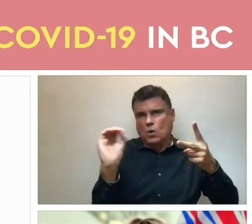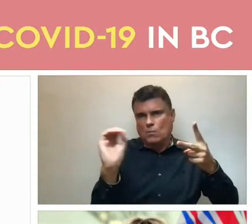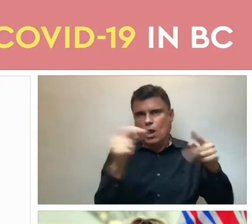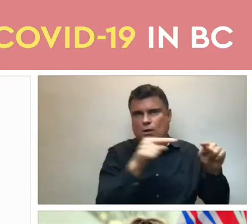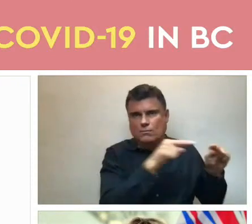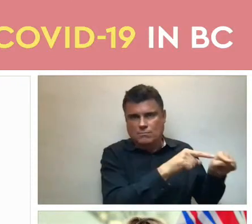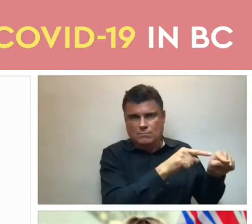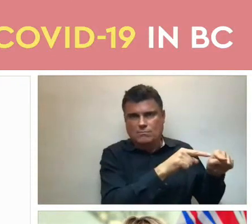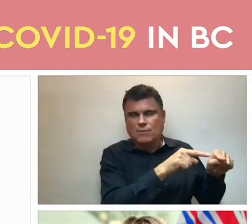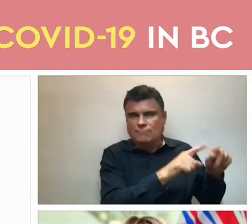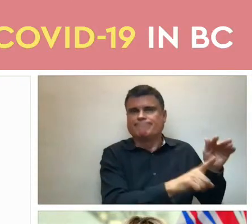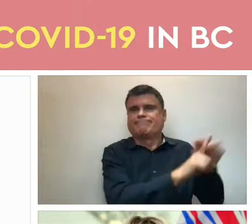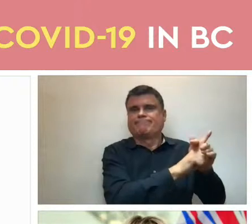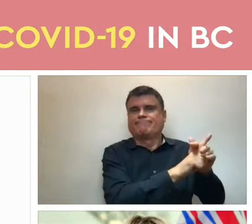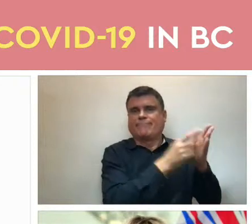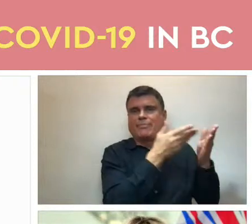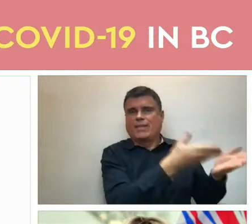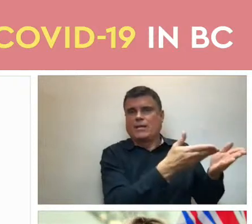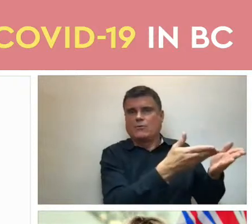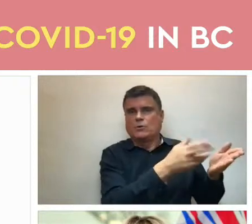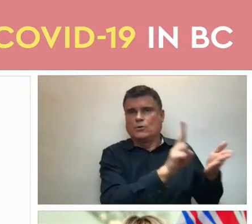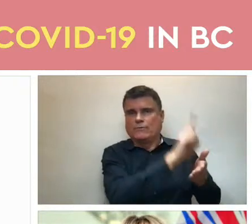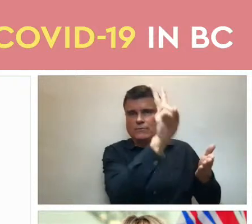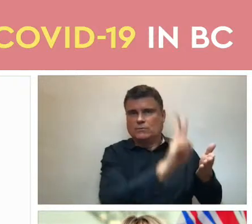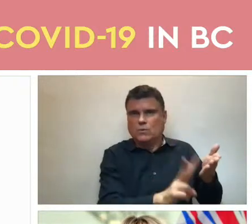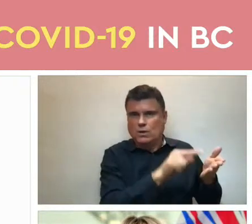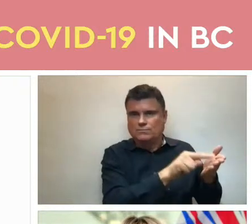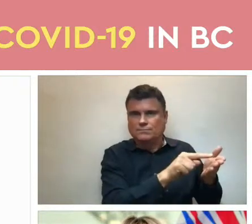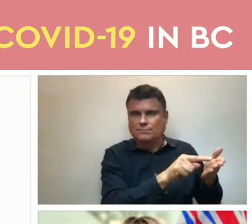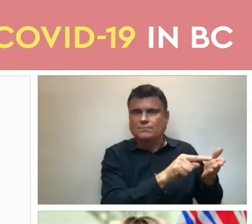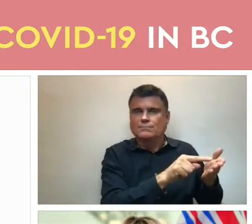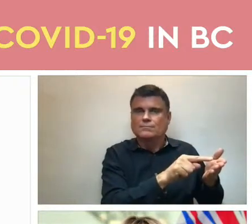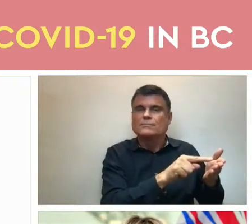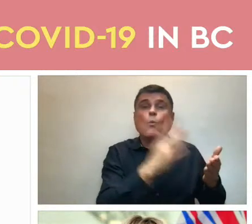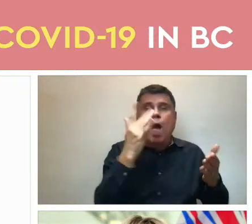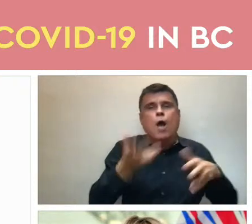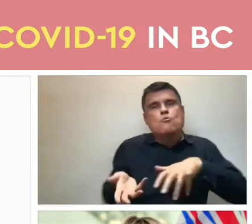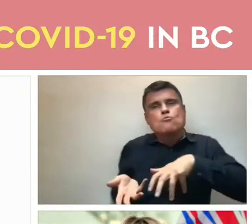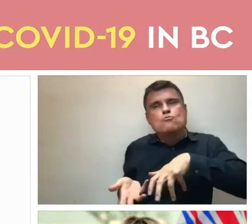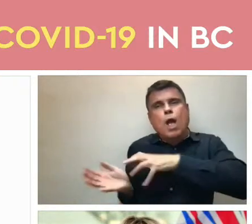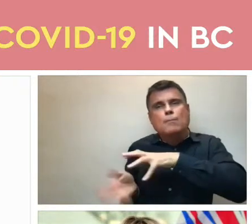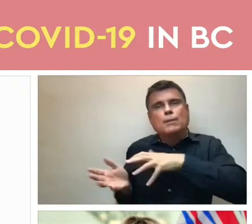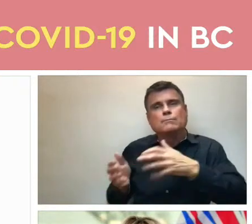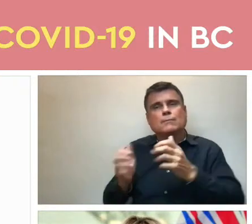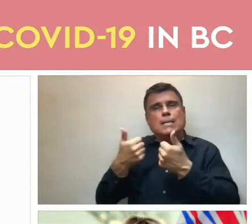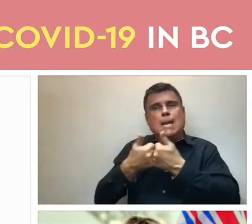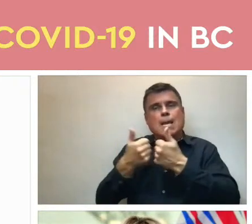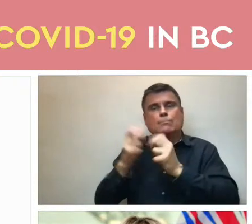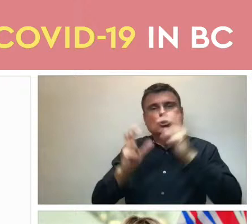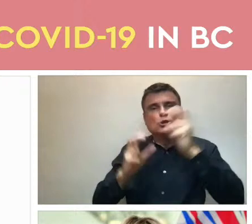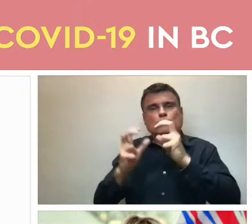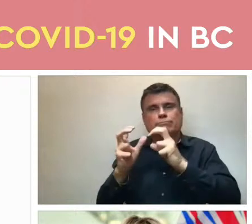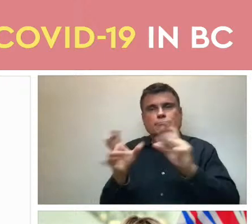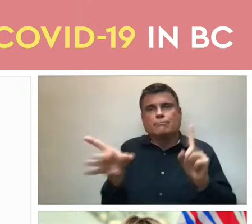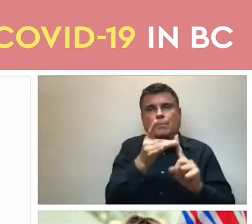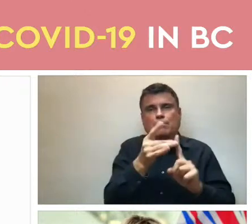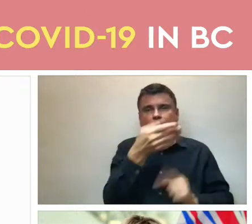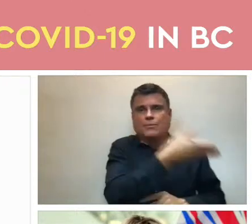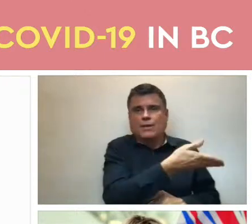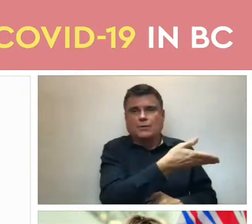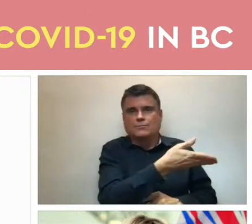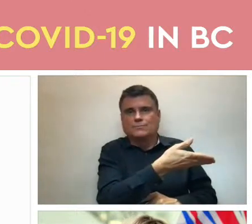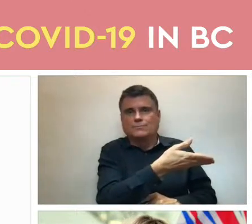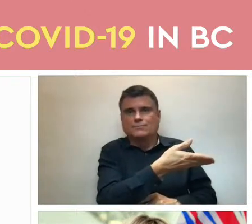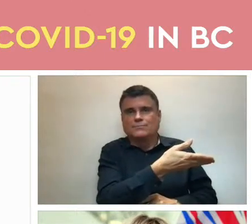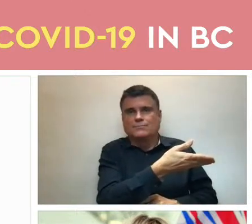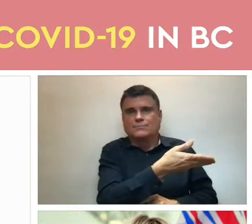of Omicron related to a rugby tournament that has sadly spread Omicron to